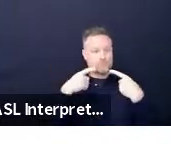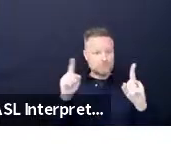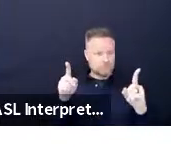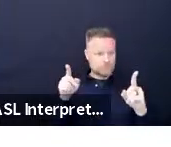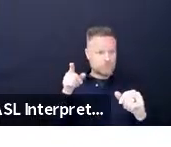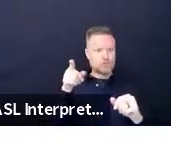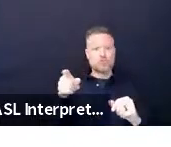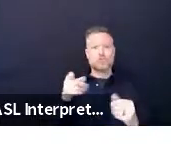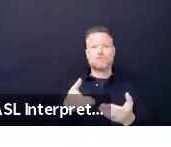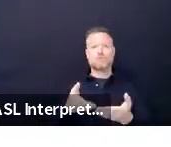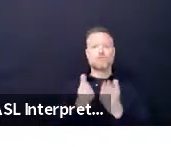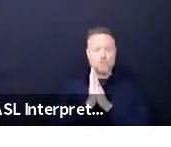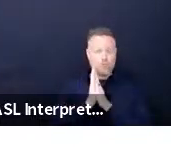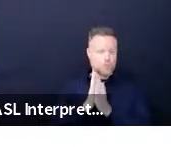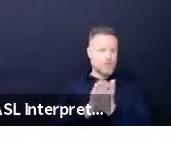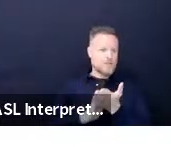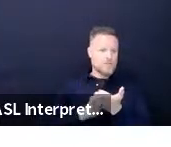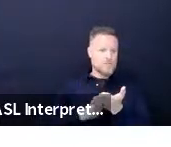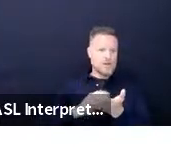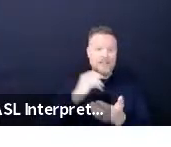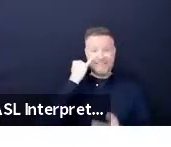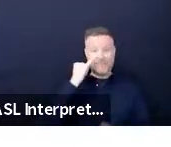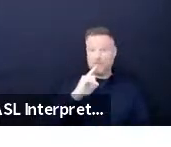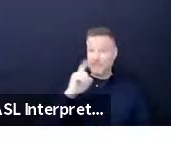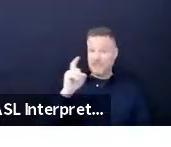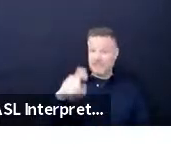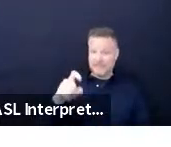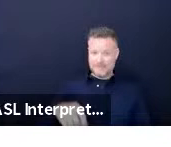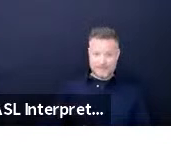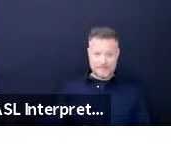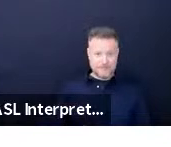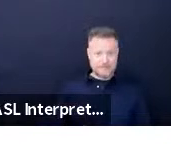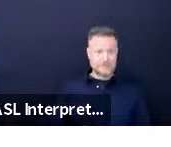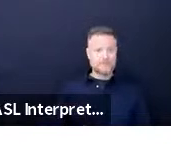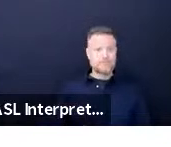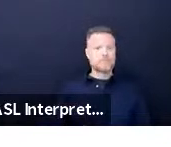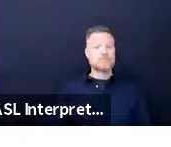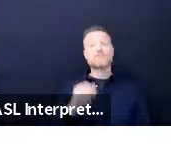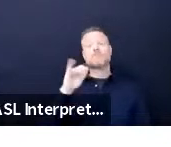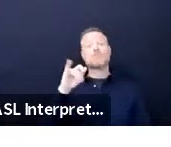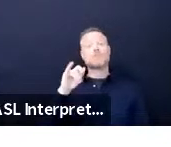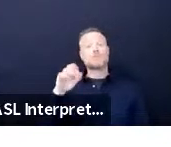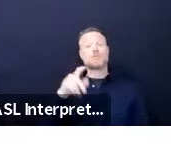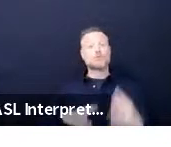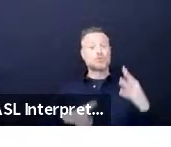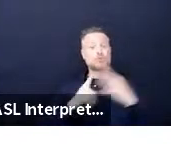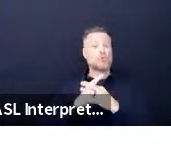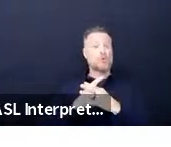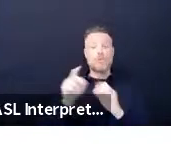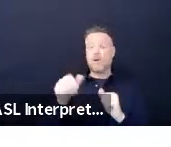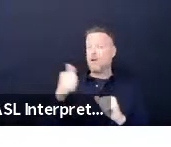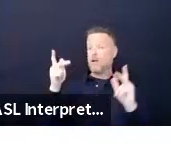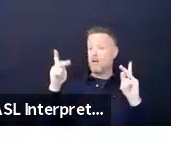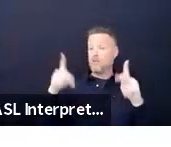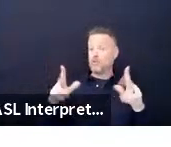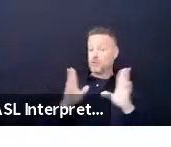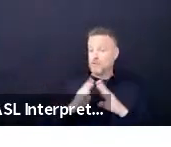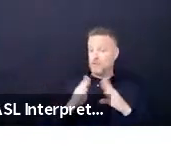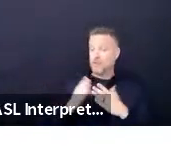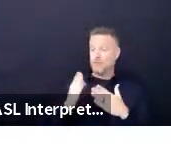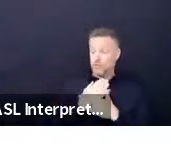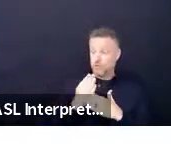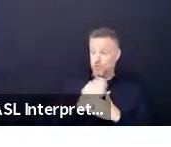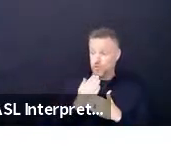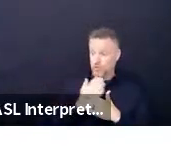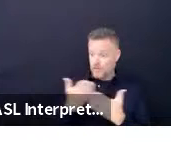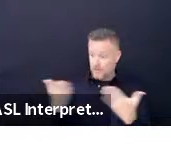to request Braille if they need it. If you're just showing up at someone else's meeting and are sharing written materials,